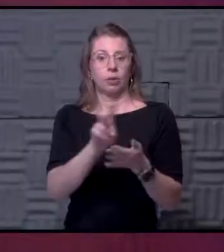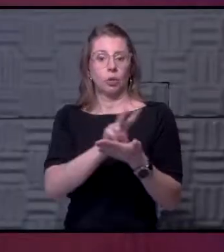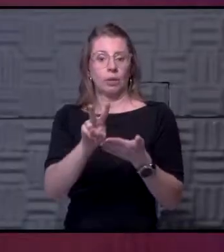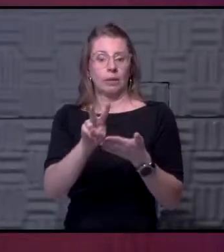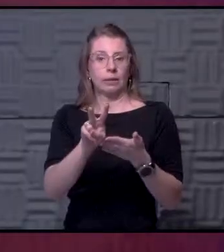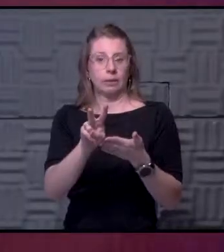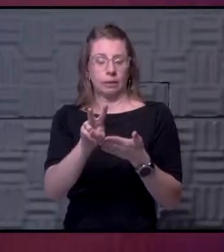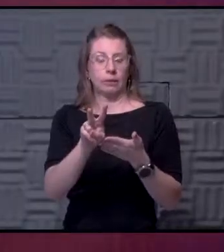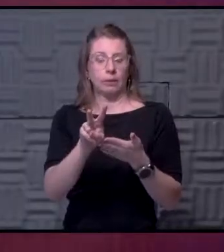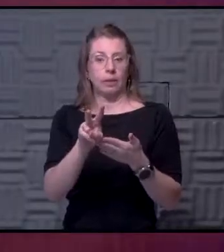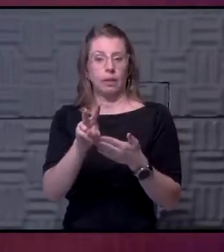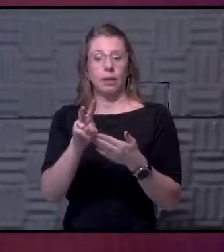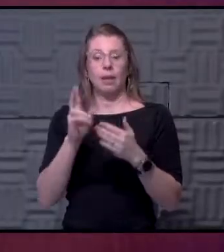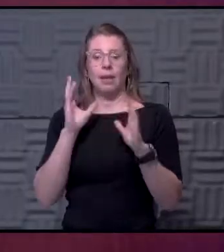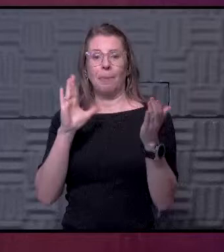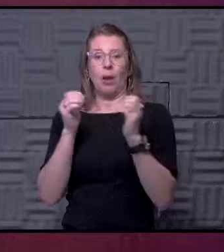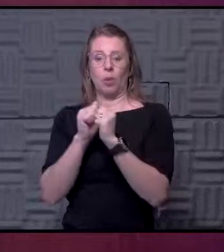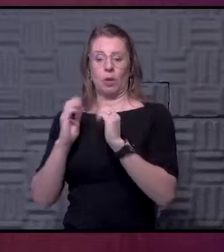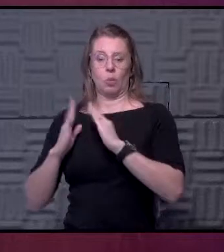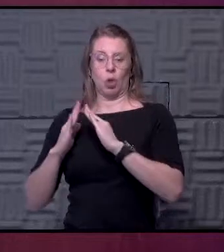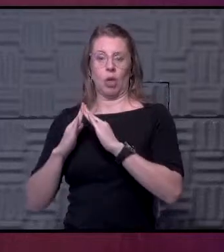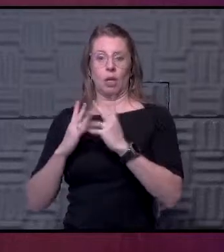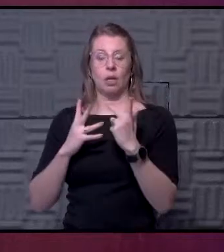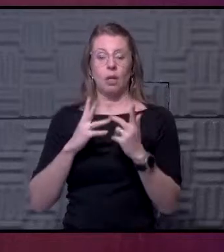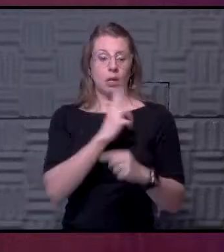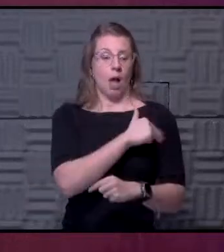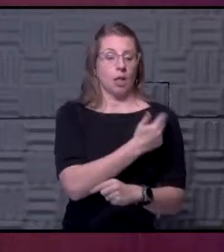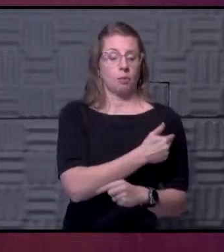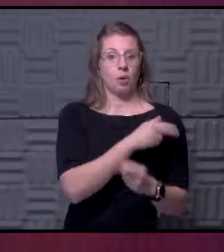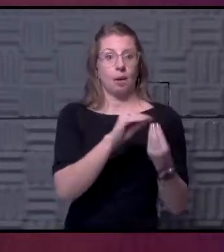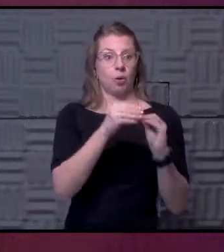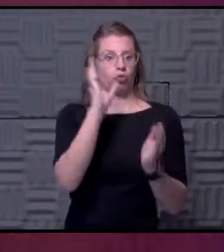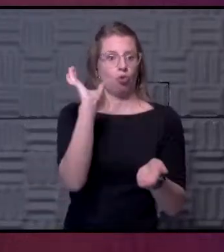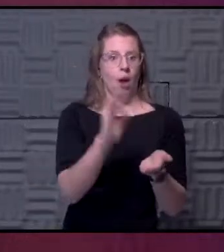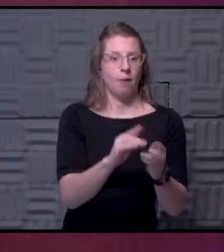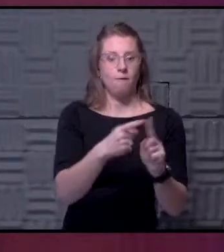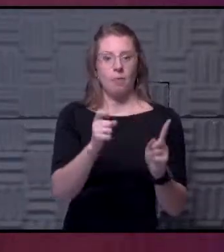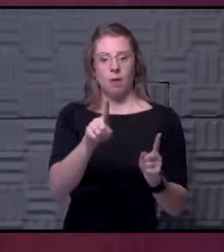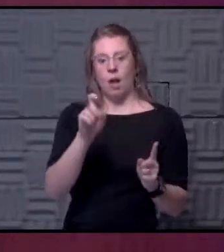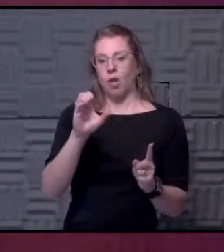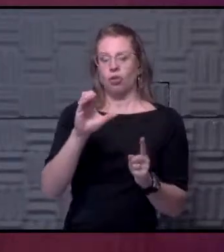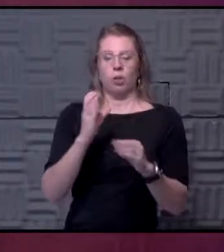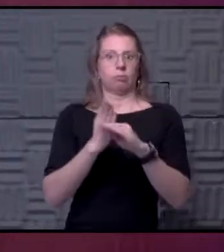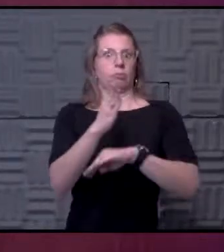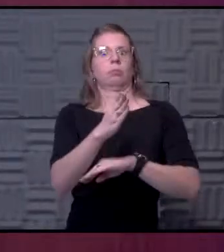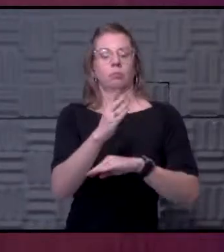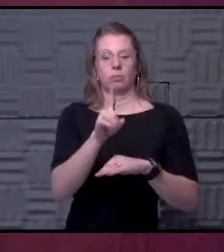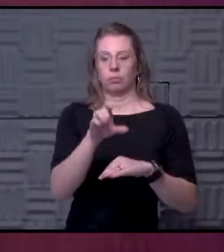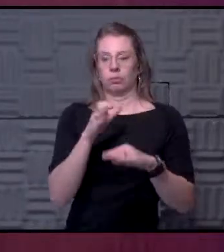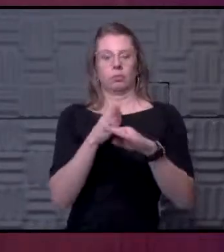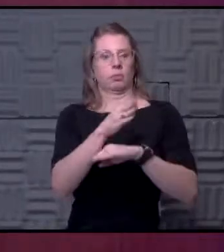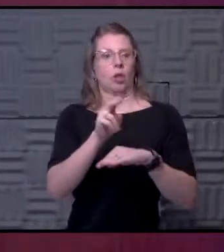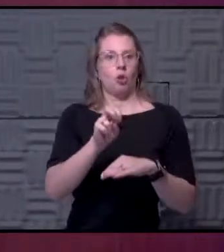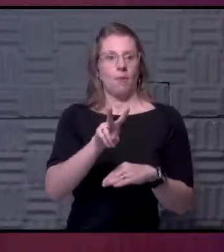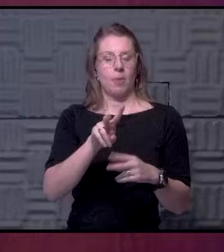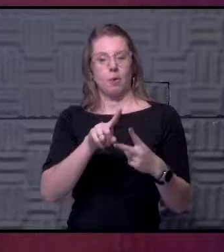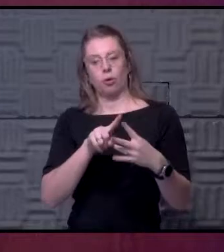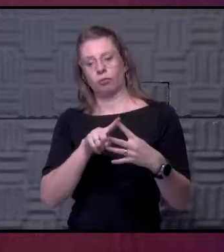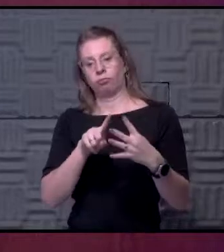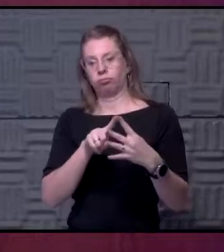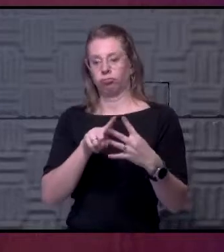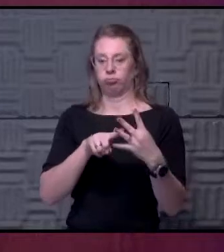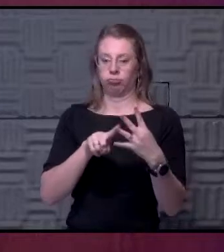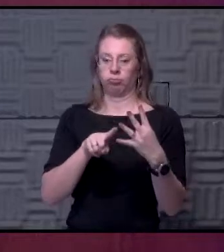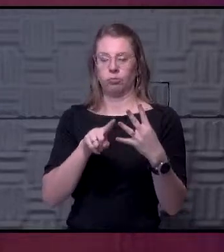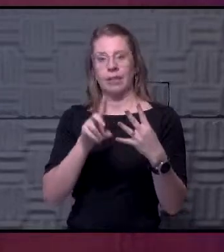is. And the reality is when our hospital census has dropped from 100 plus in November, early December, down